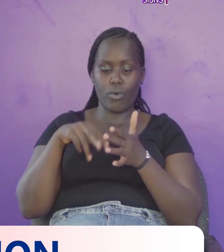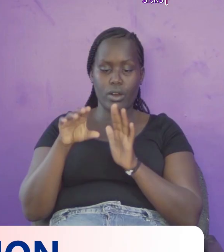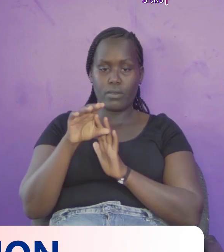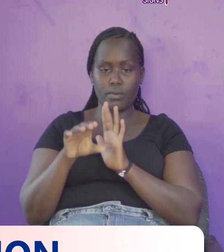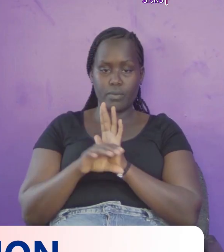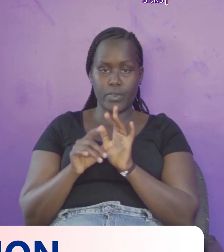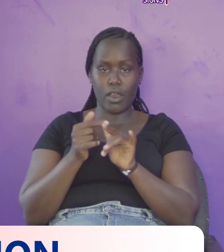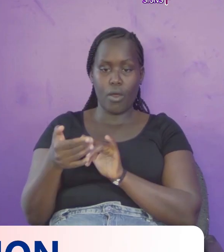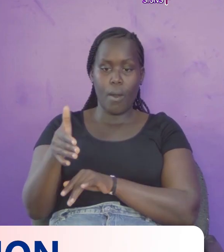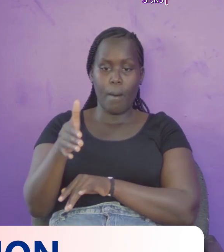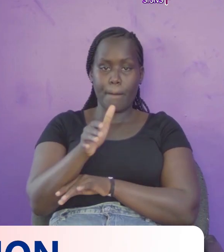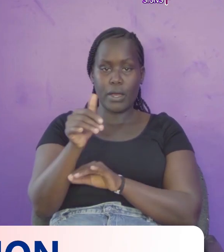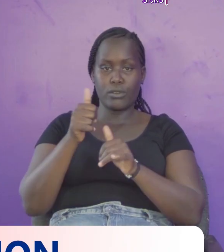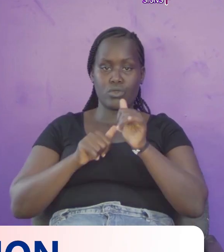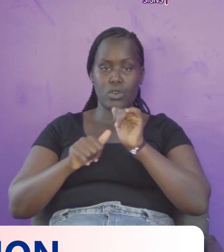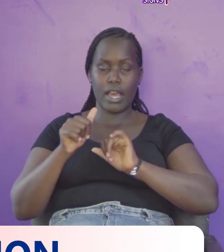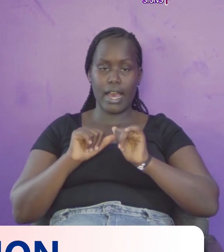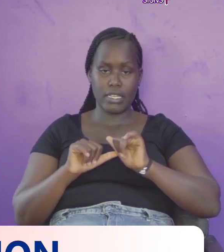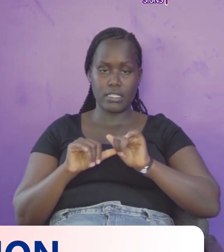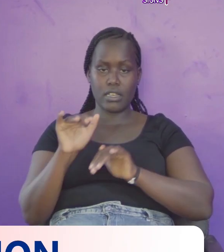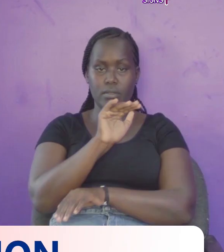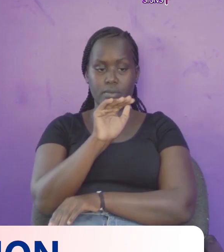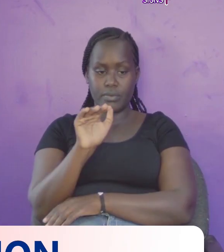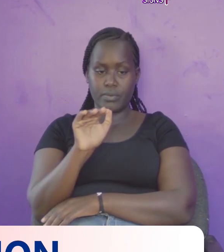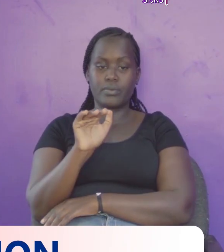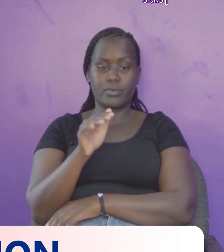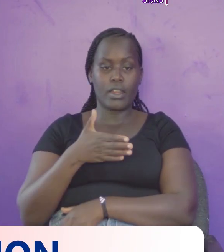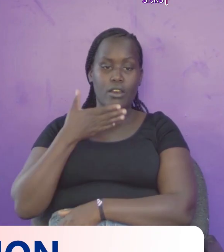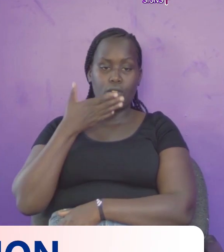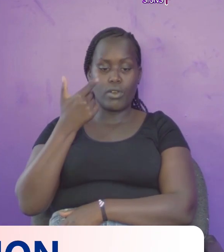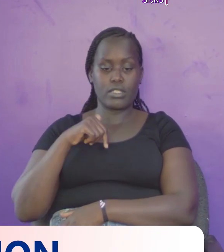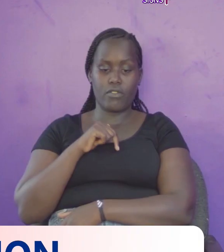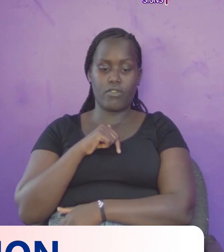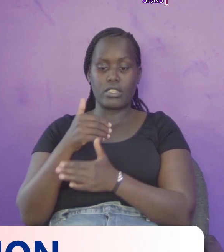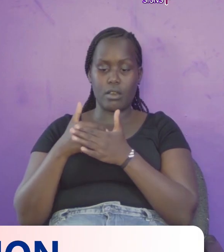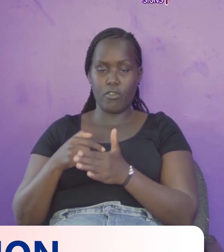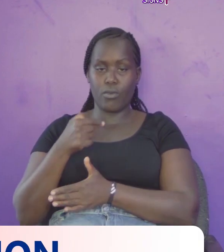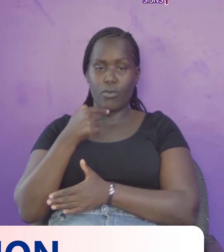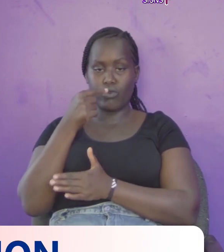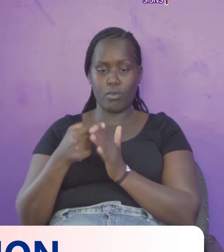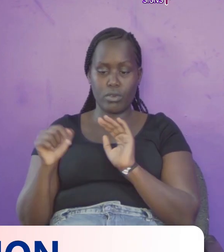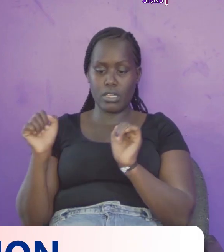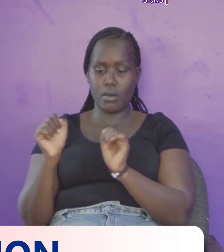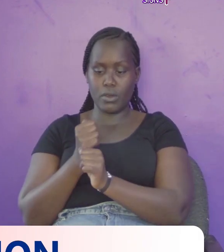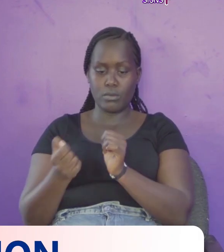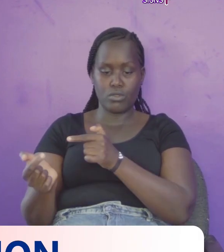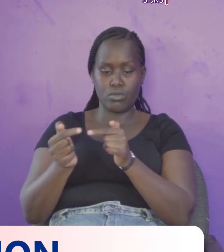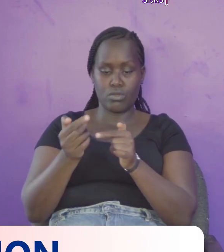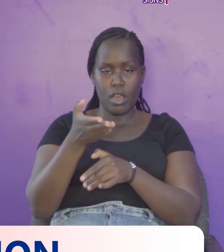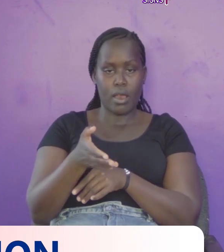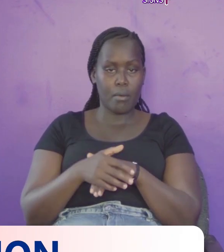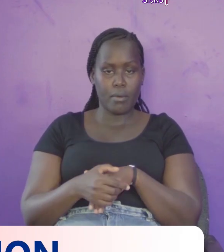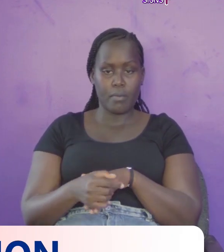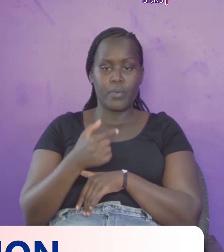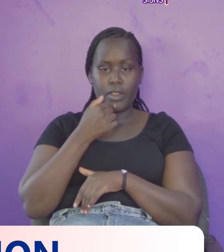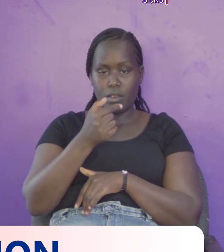back to the Act. They need to answer us, first of all, before they tell us that we shouldn't come here. I'm